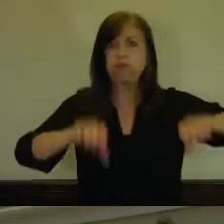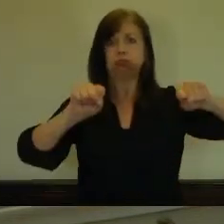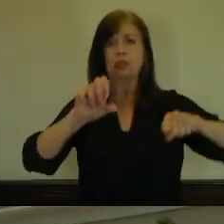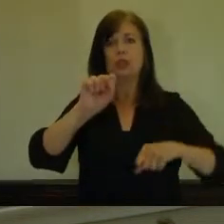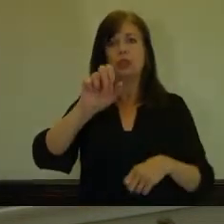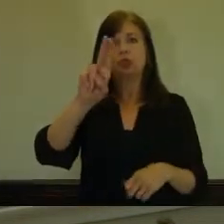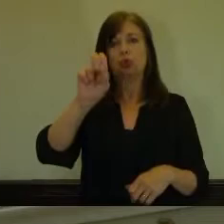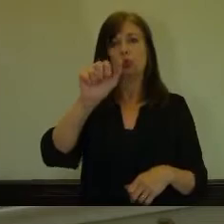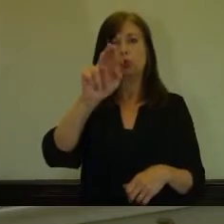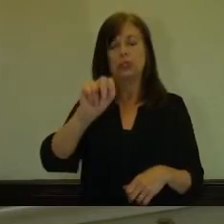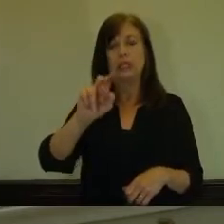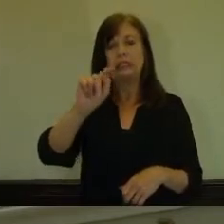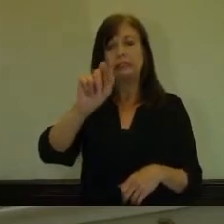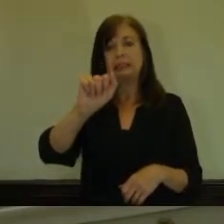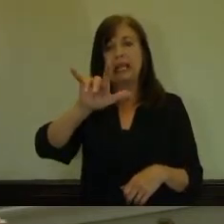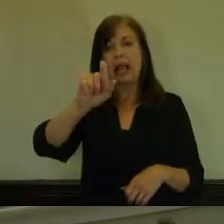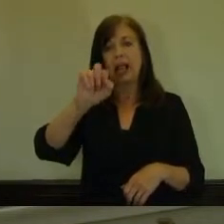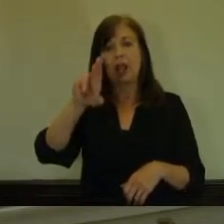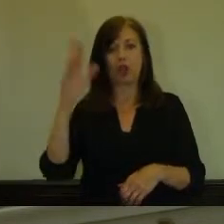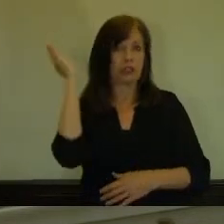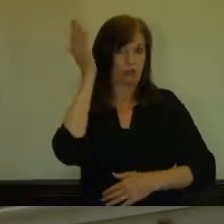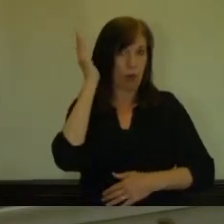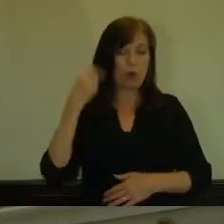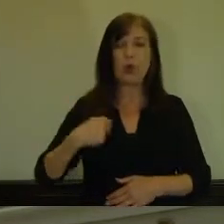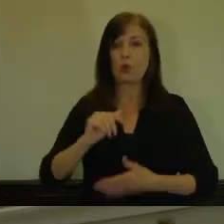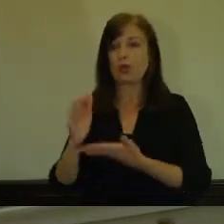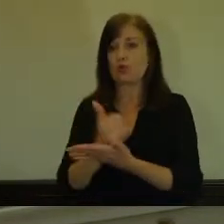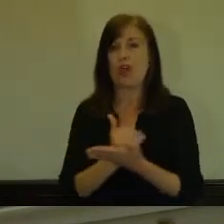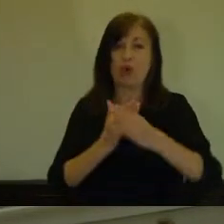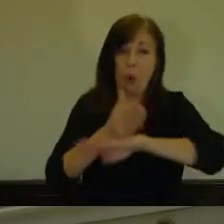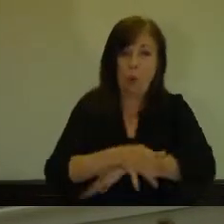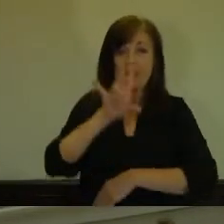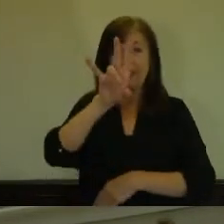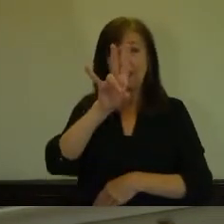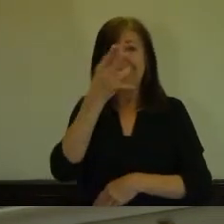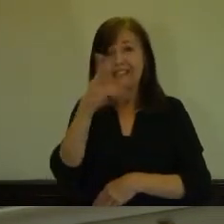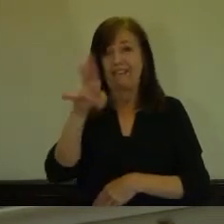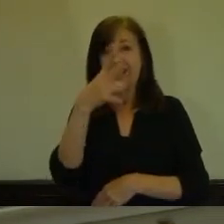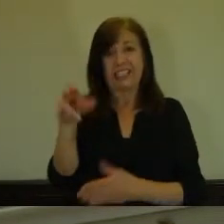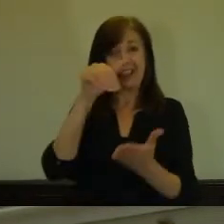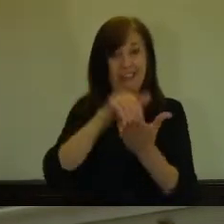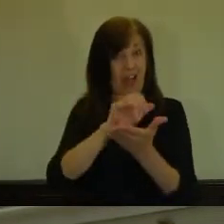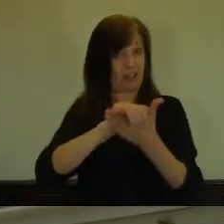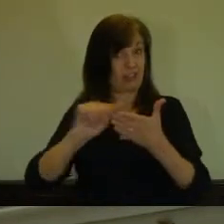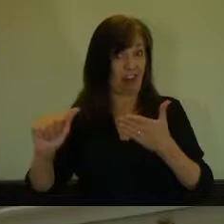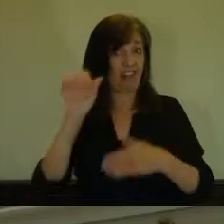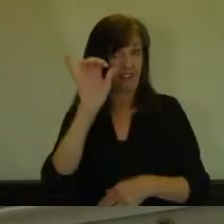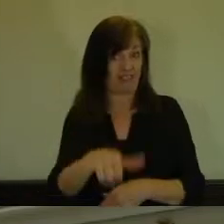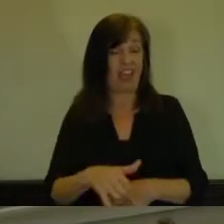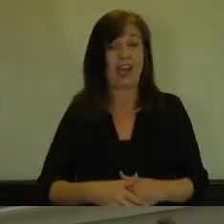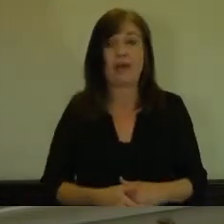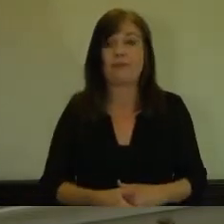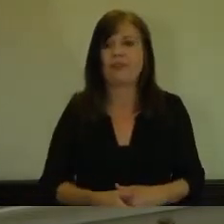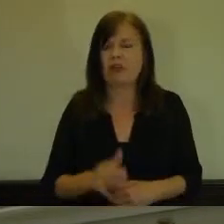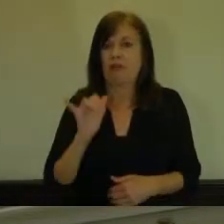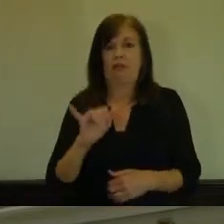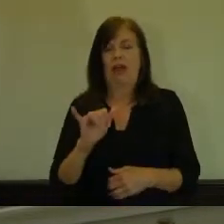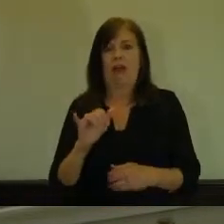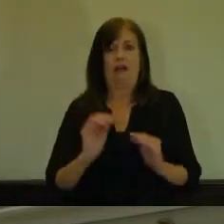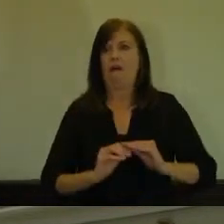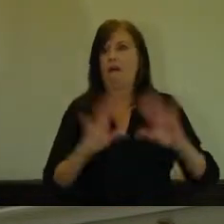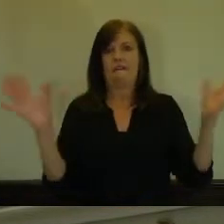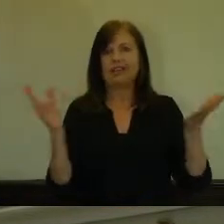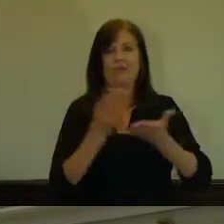our keynote speaker. We raised over $17,000 for that effort. The power of the Spirit